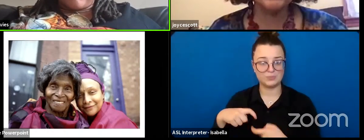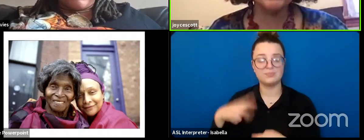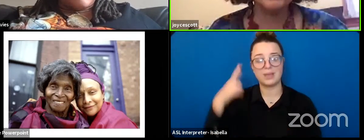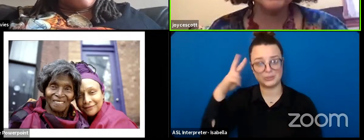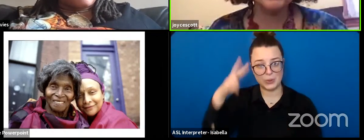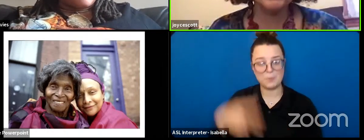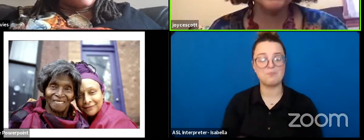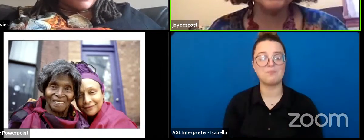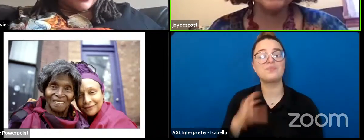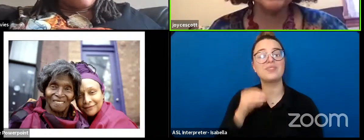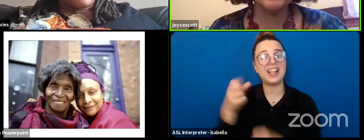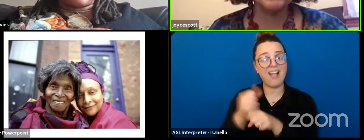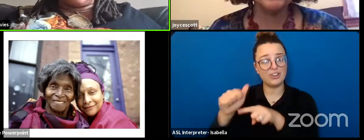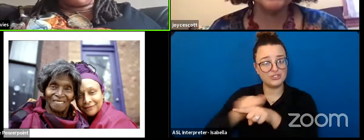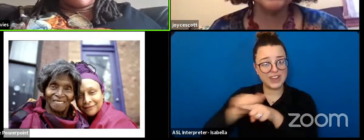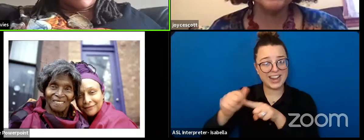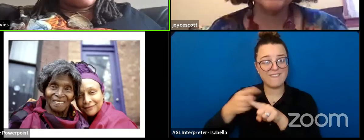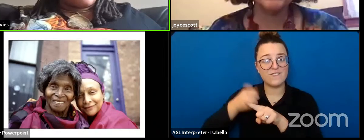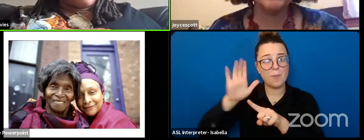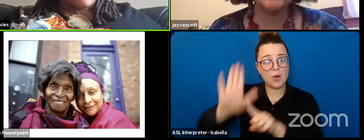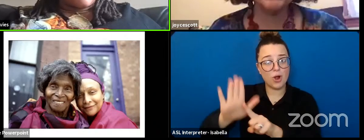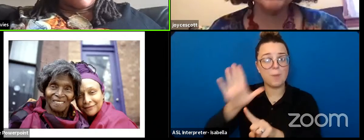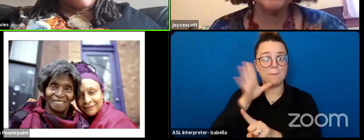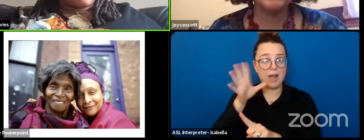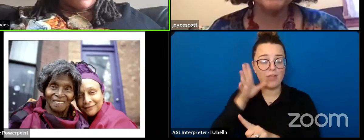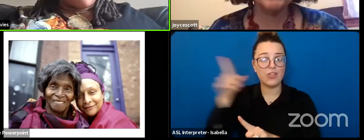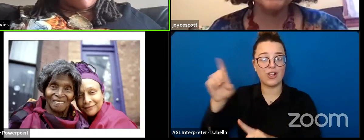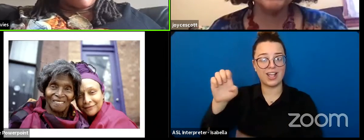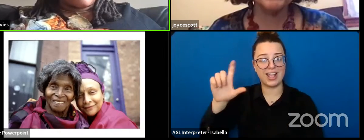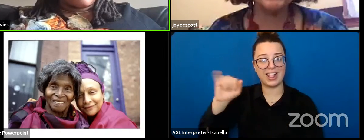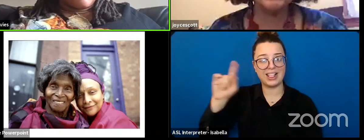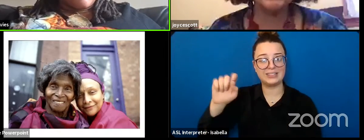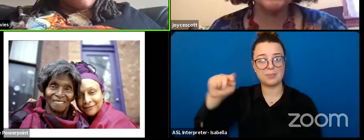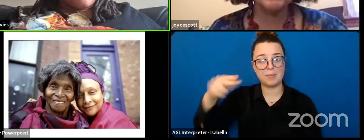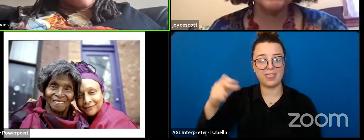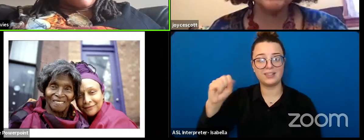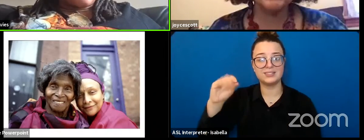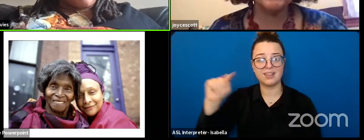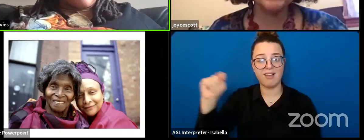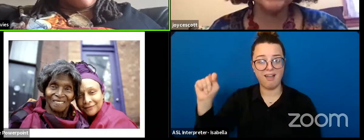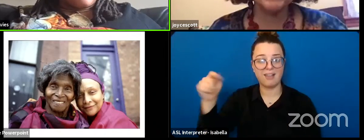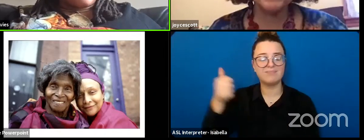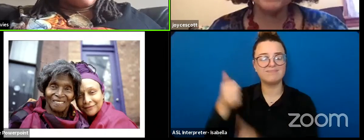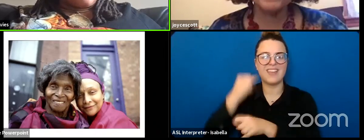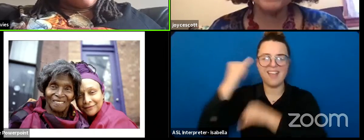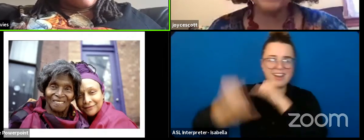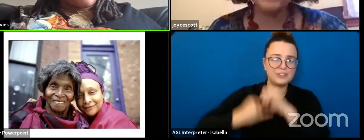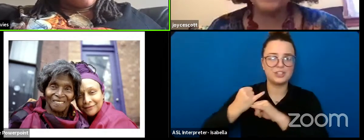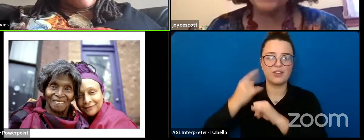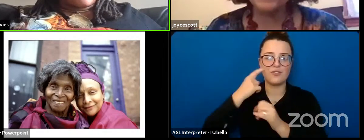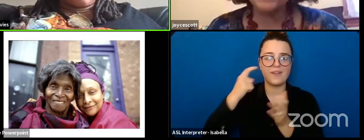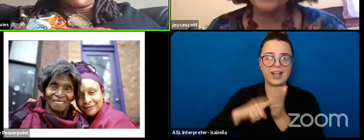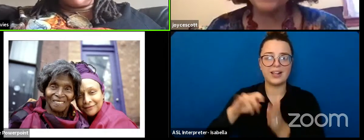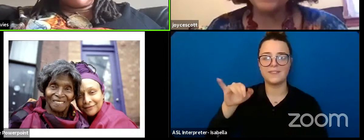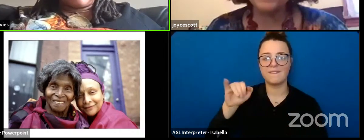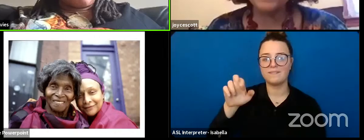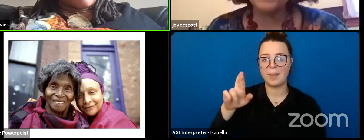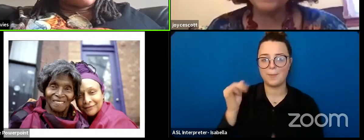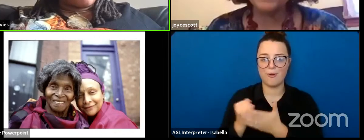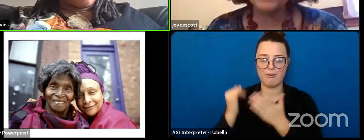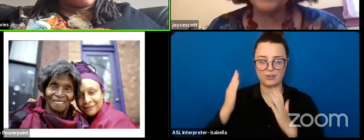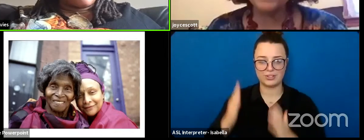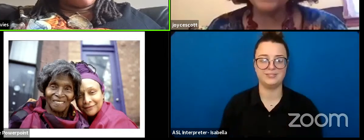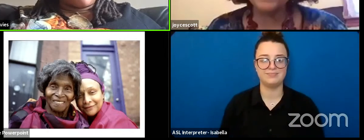from her mother, Elizabeth T. Scott, who was an internationally recognized fiber artist. Her work has appeared in solo and group exhibitions